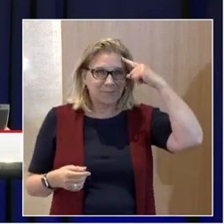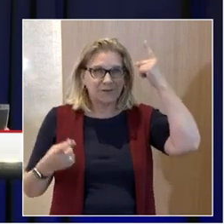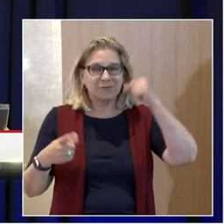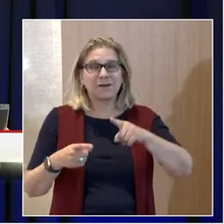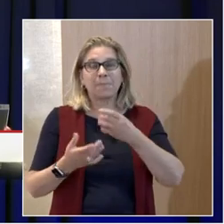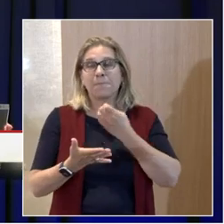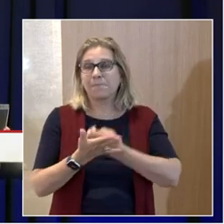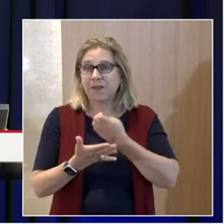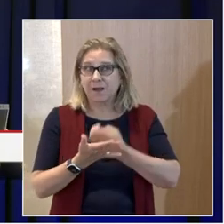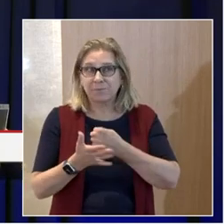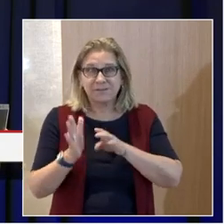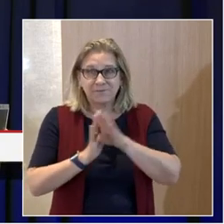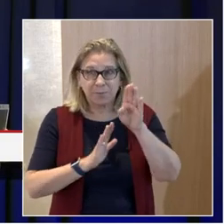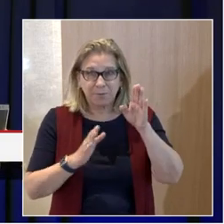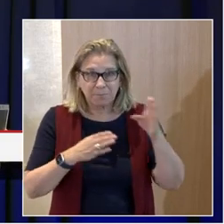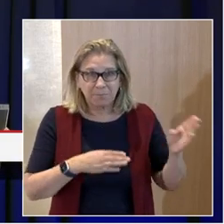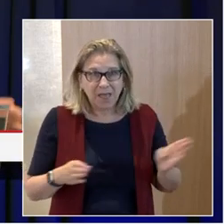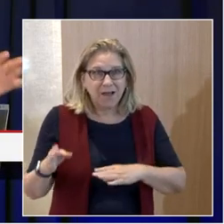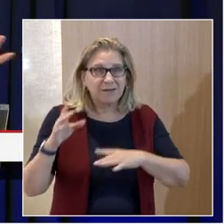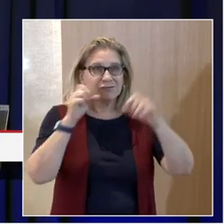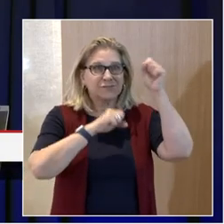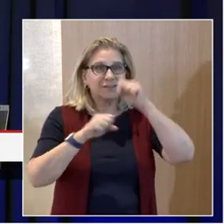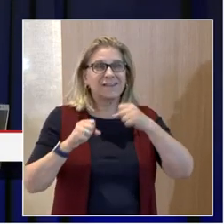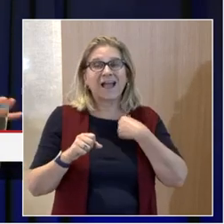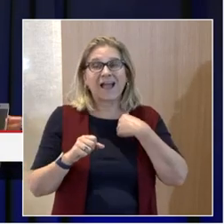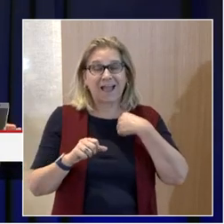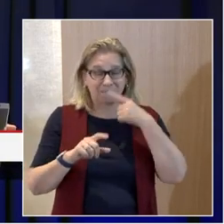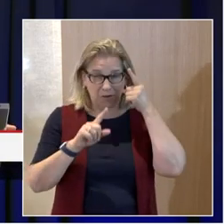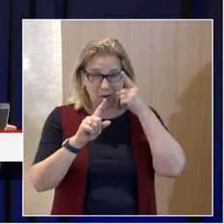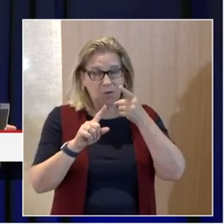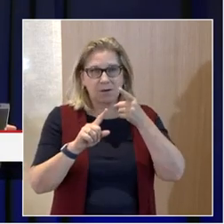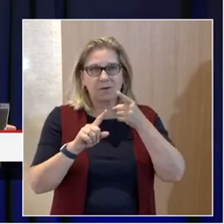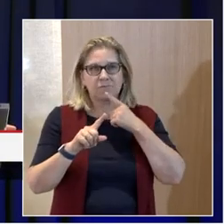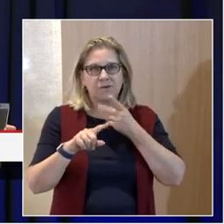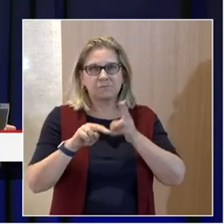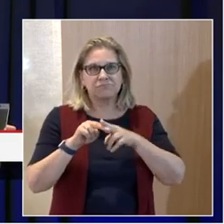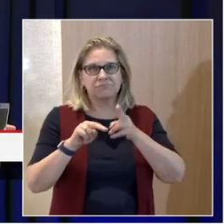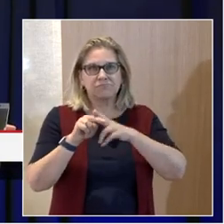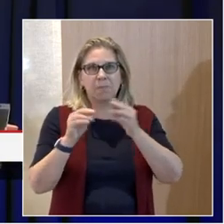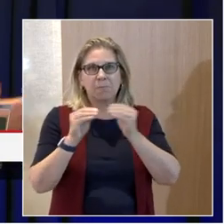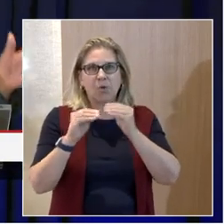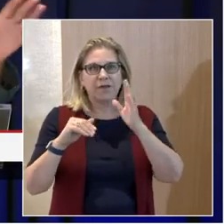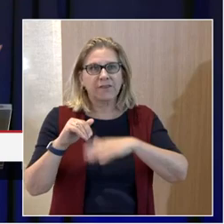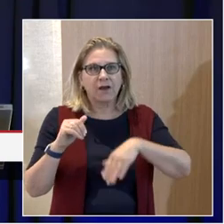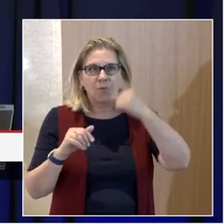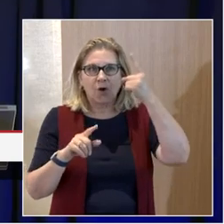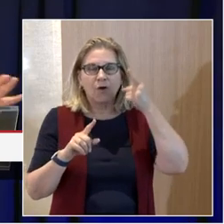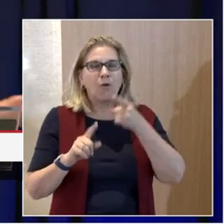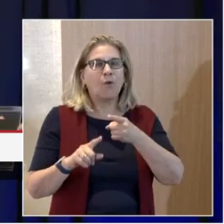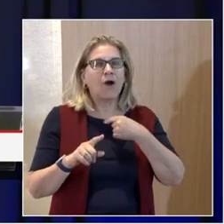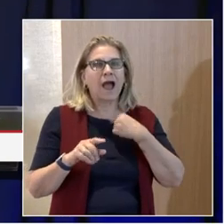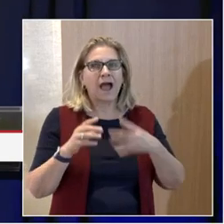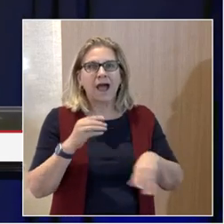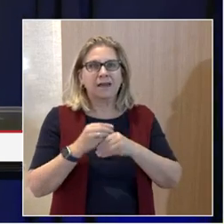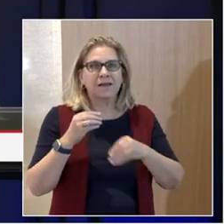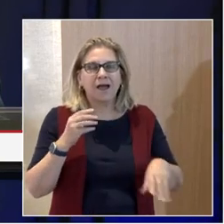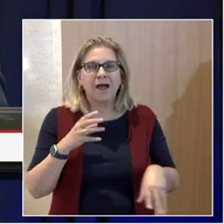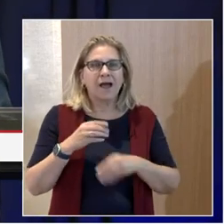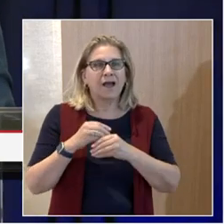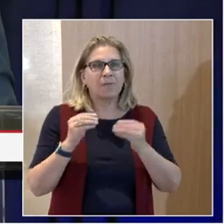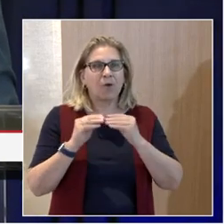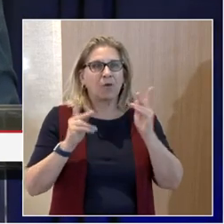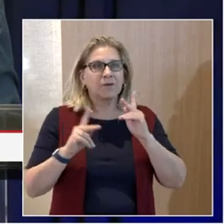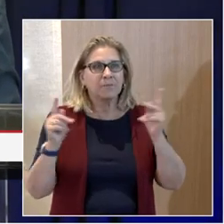have more goals than one, but they include adding more people to the downtown, creating more black homeowners